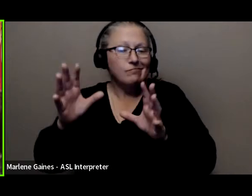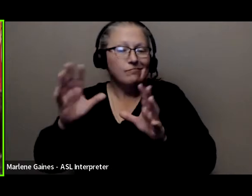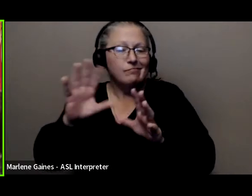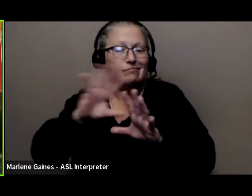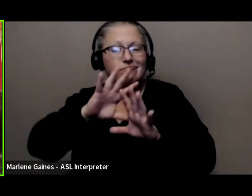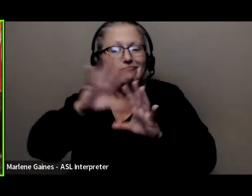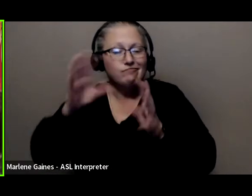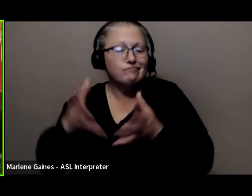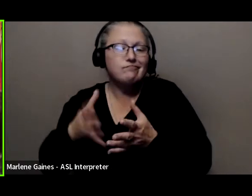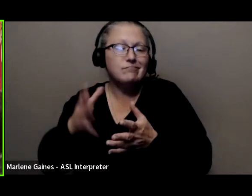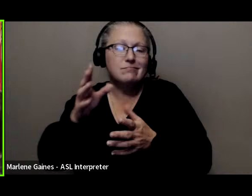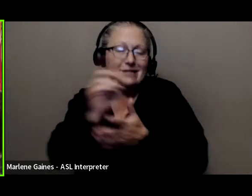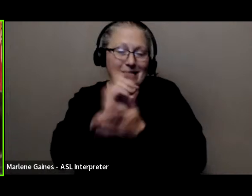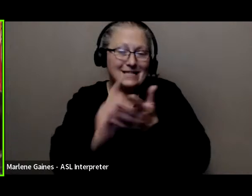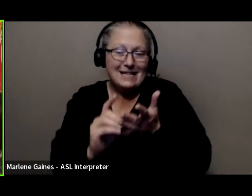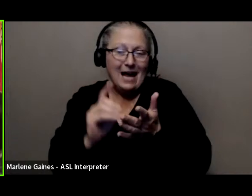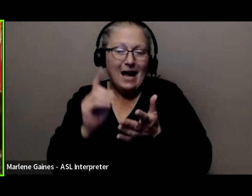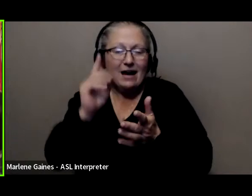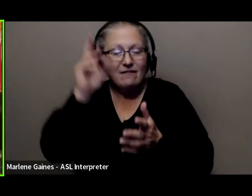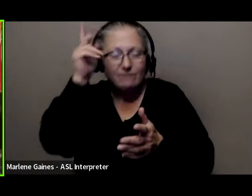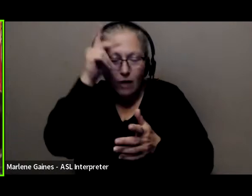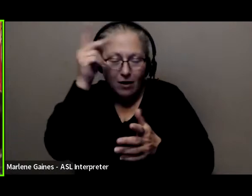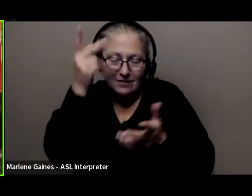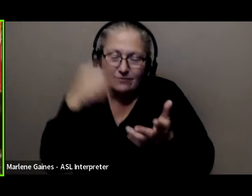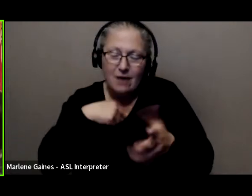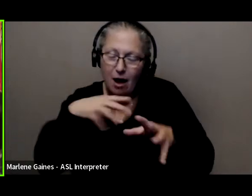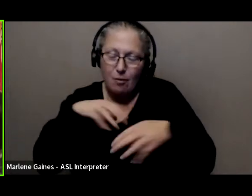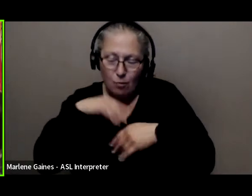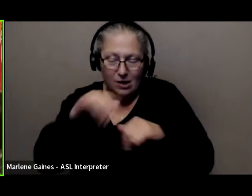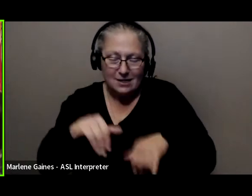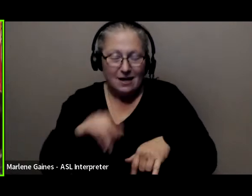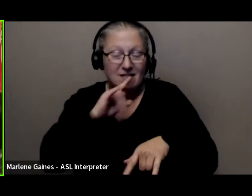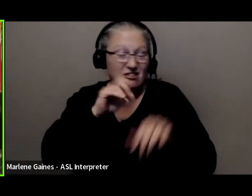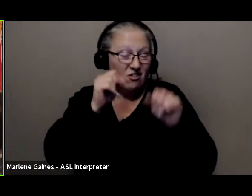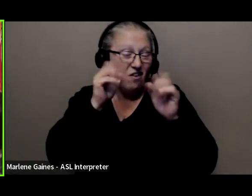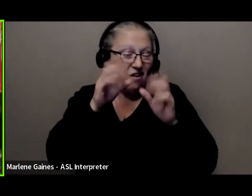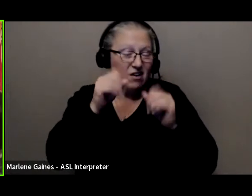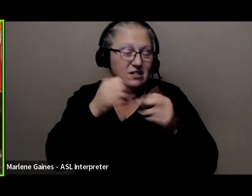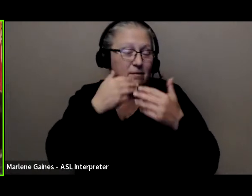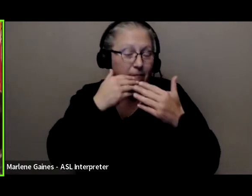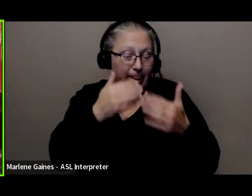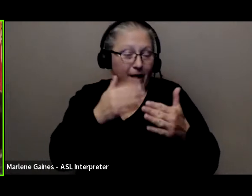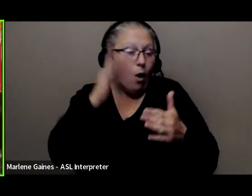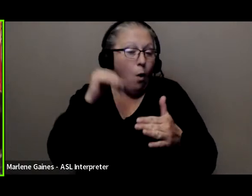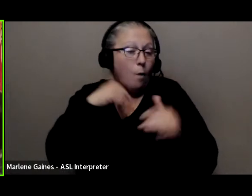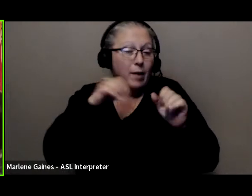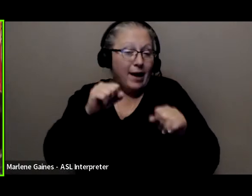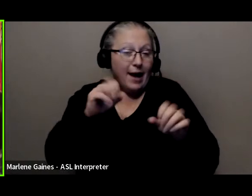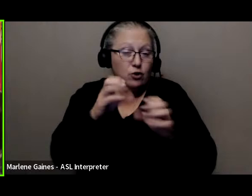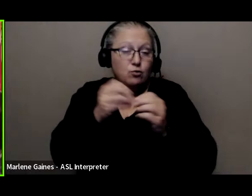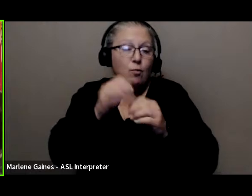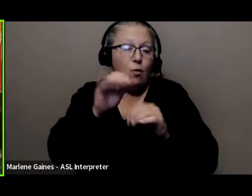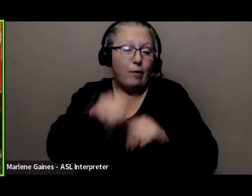and I really like embrace it. So I think that's awesome. So thank you. I hope we do more of that as well. So I love